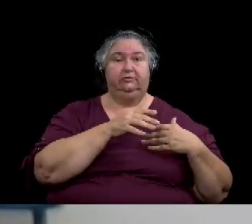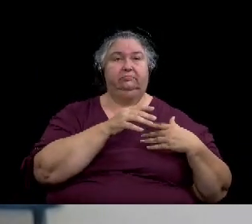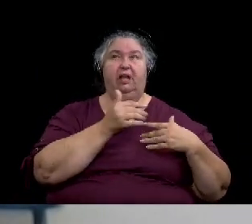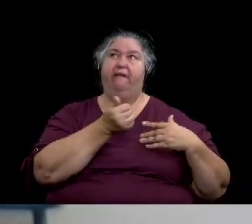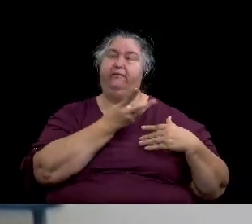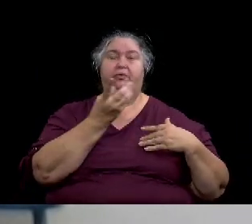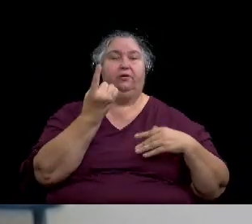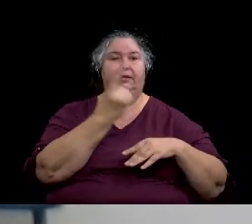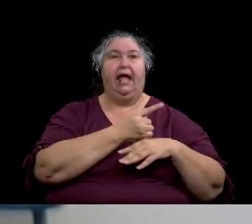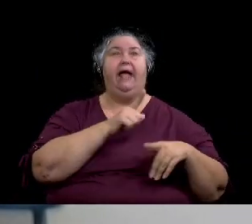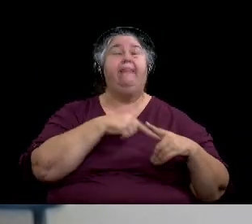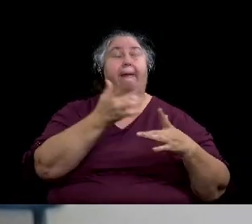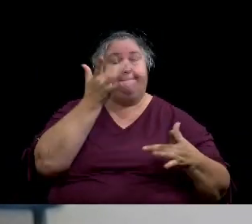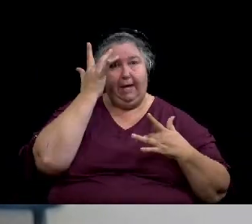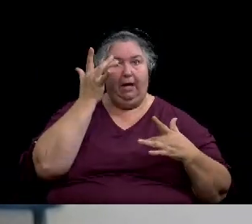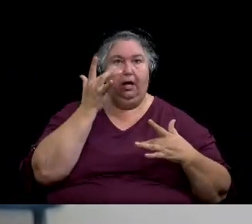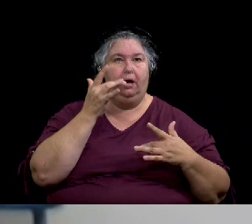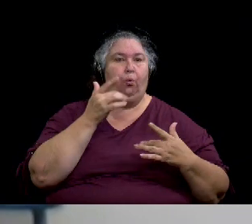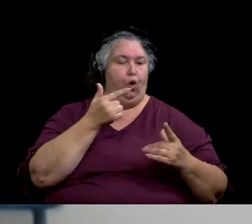is a risky behavior.